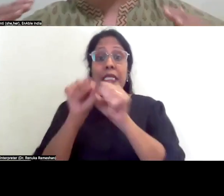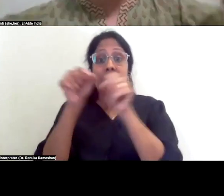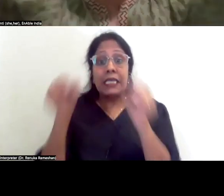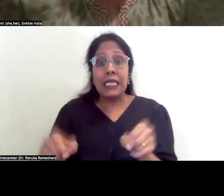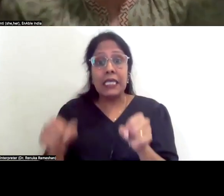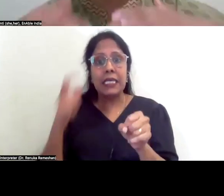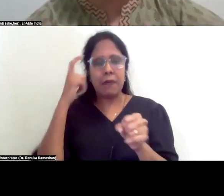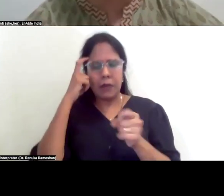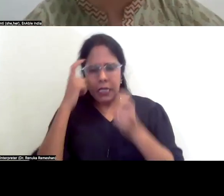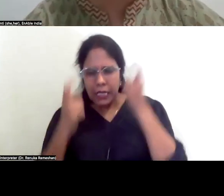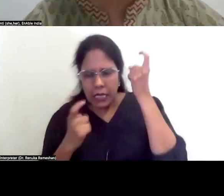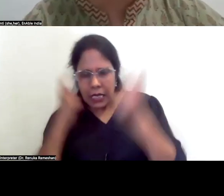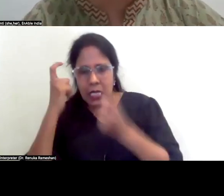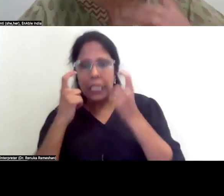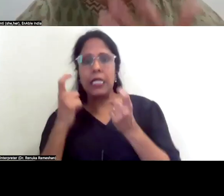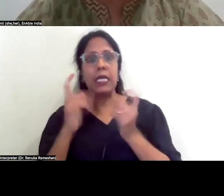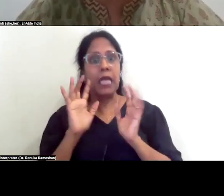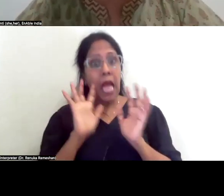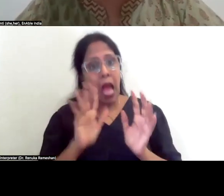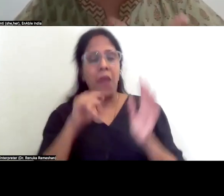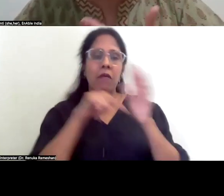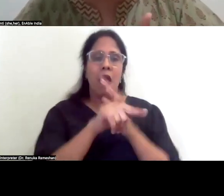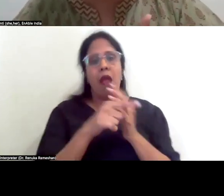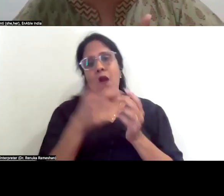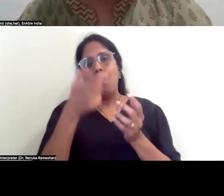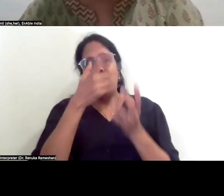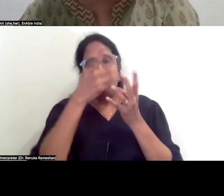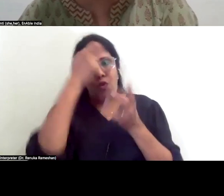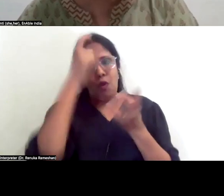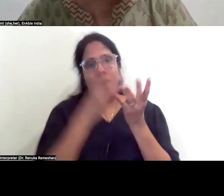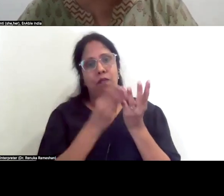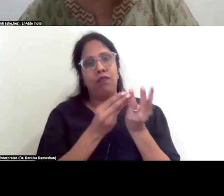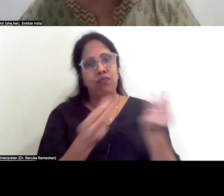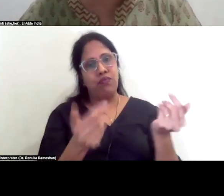know now that below the iceberg. So many of you, the ones,